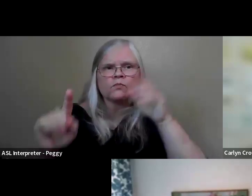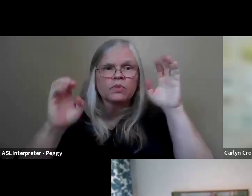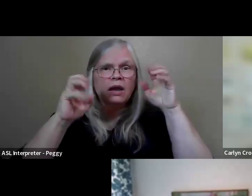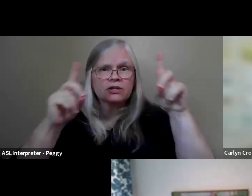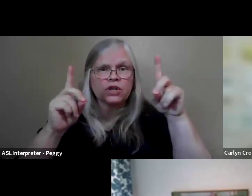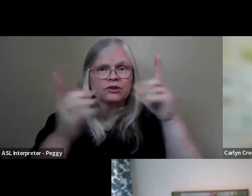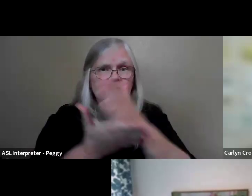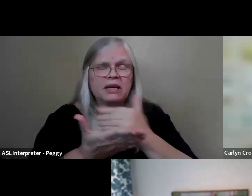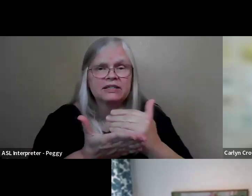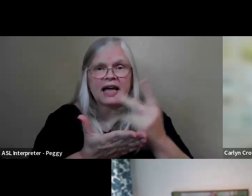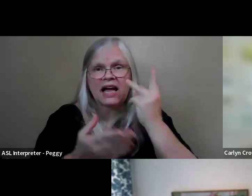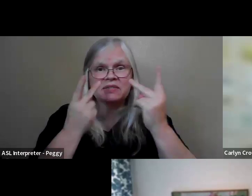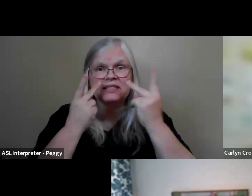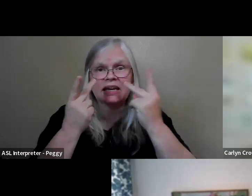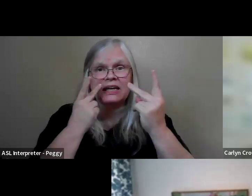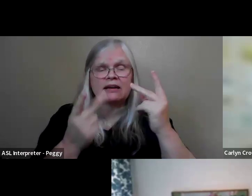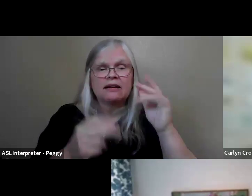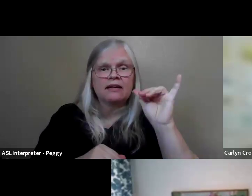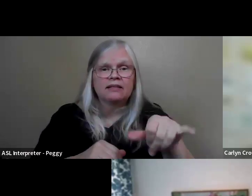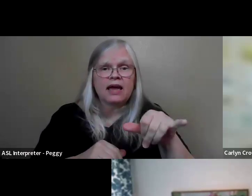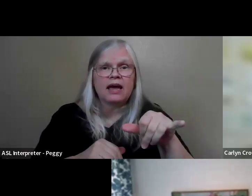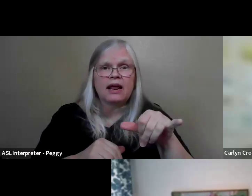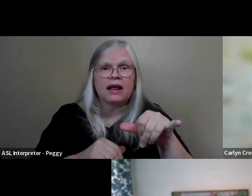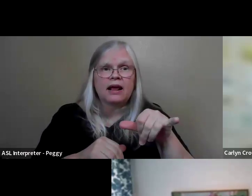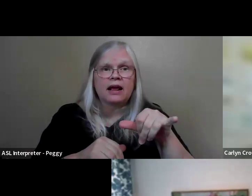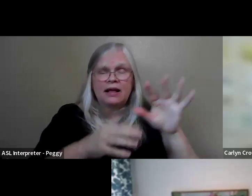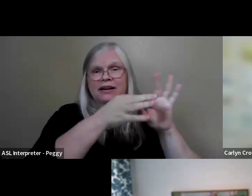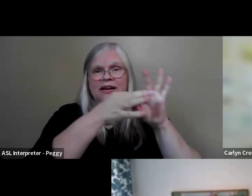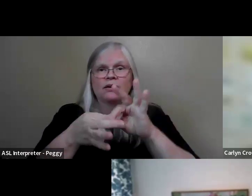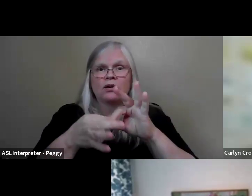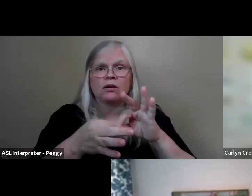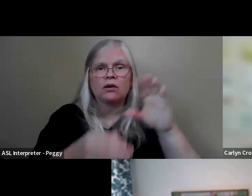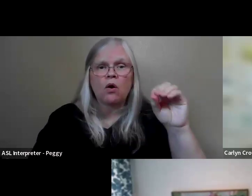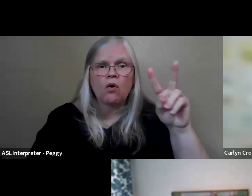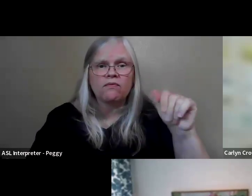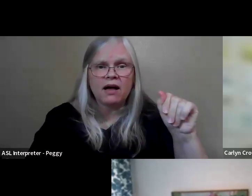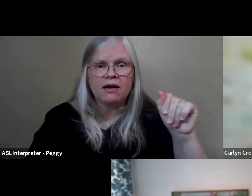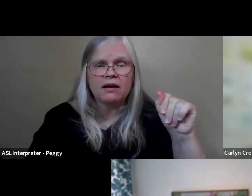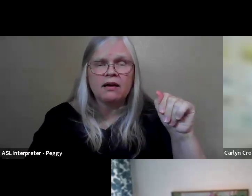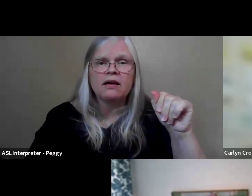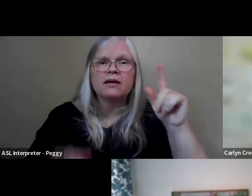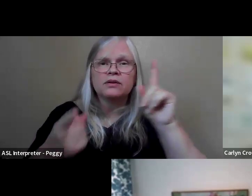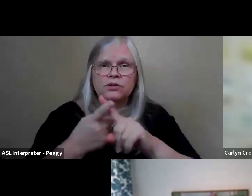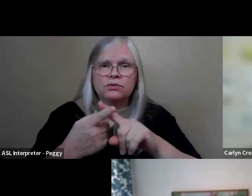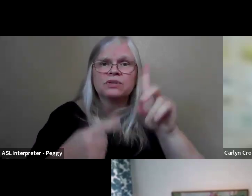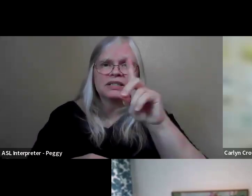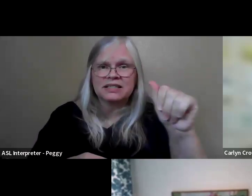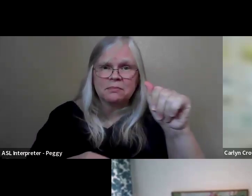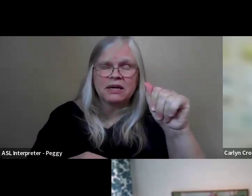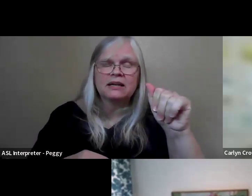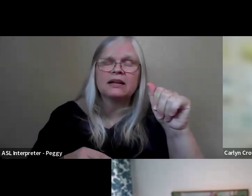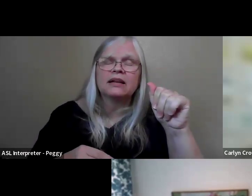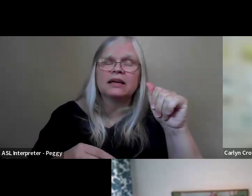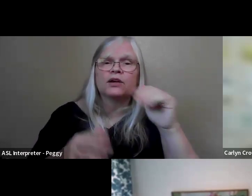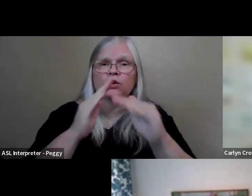educational piece, I guess, I've seen that directly connects OBA to the disability community. And so I